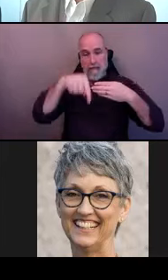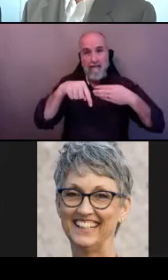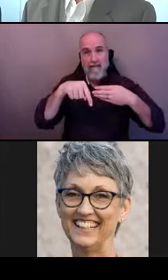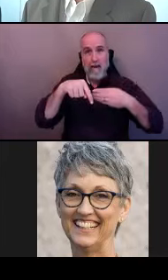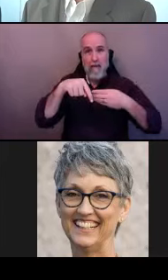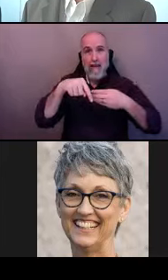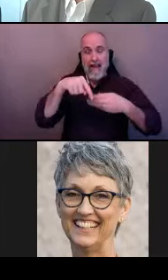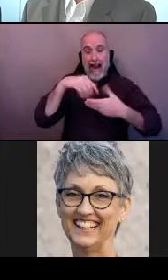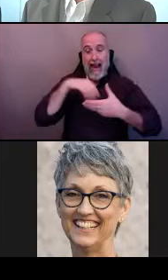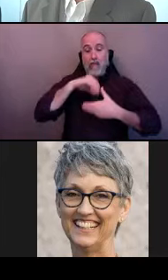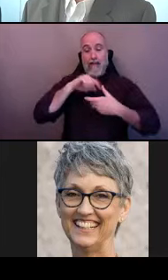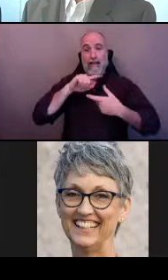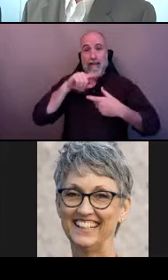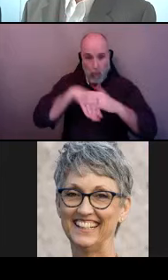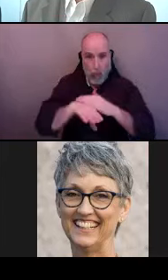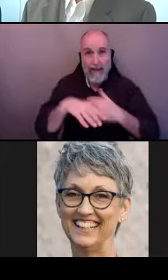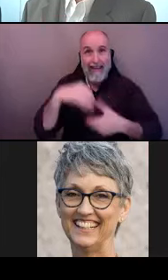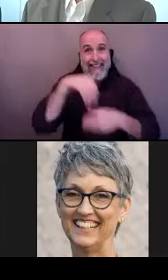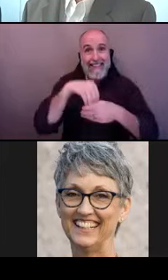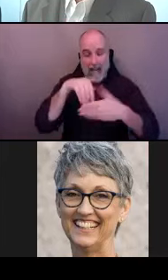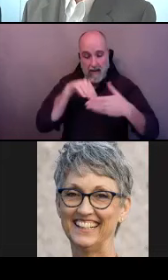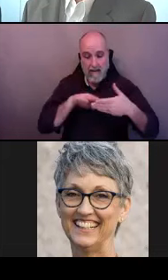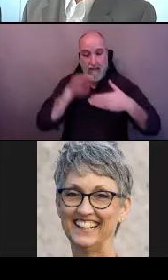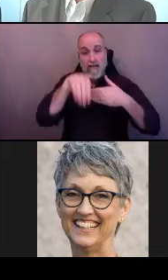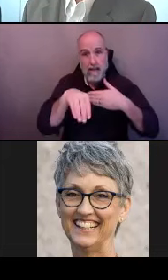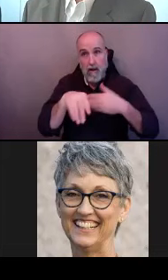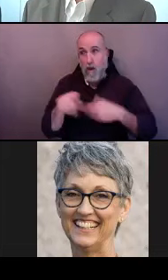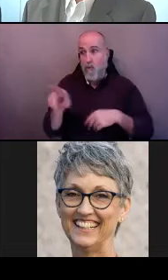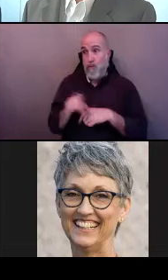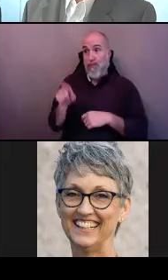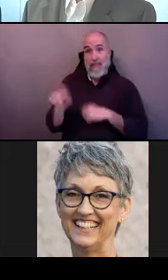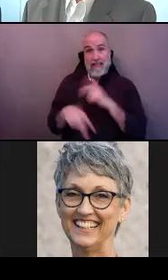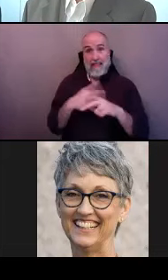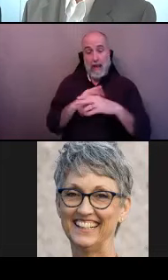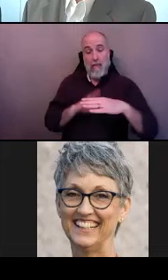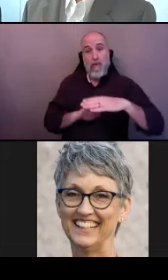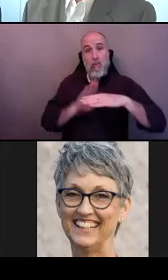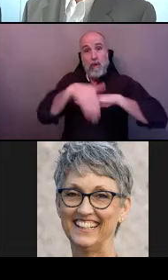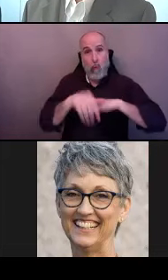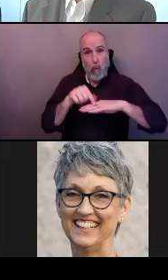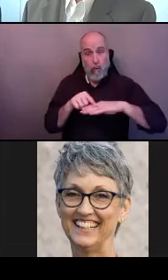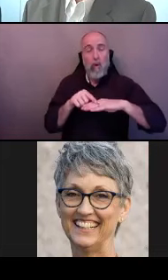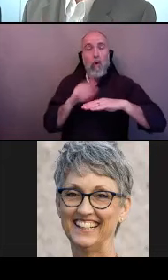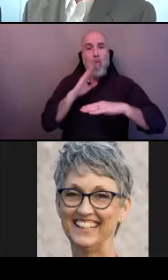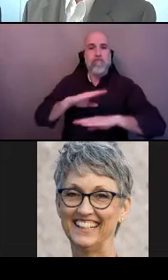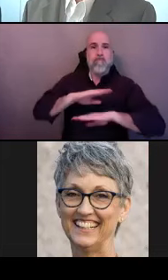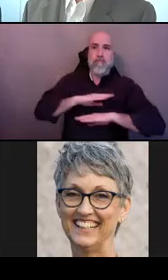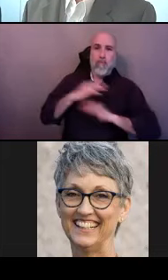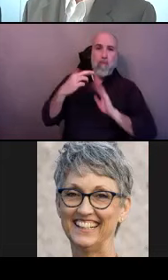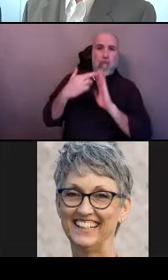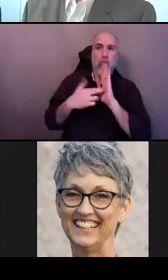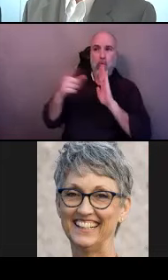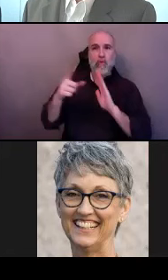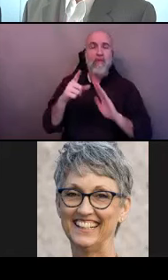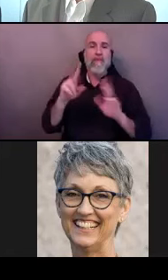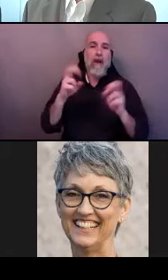outside, and that's 1 3/8. Using this type of threshold will then meet the requirements of a no-step